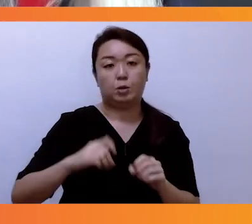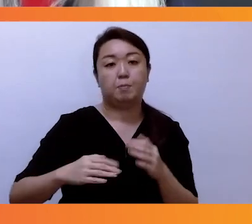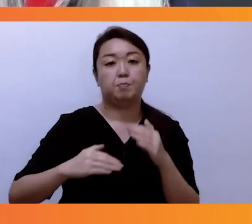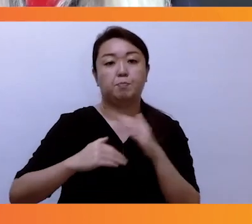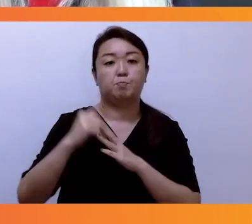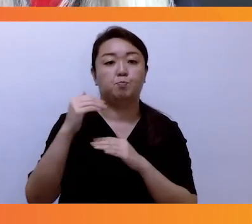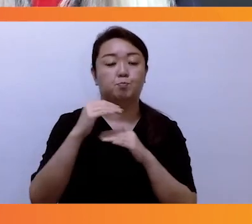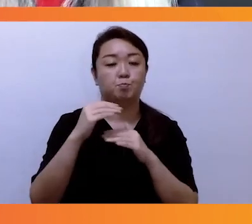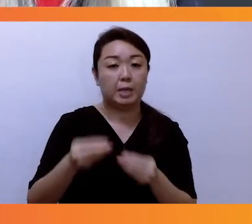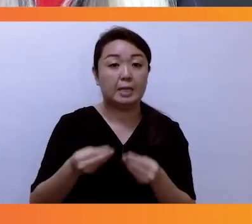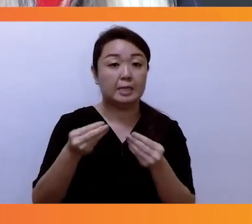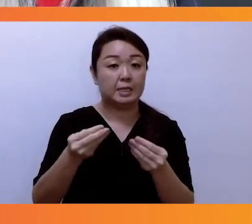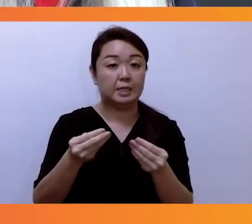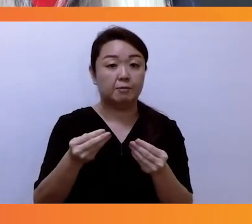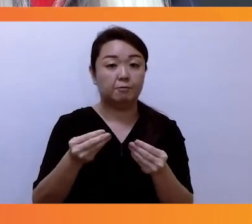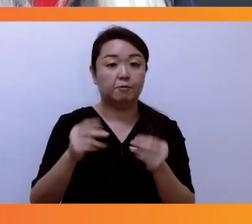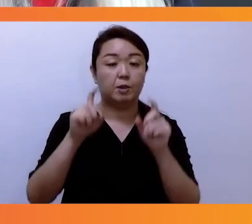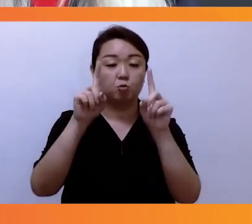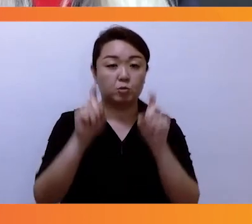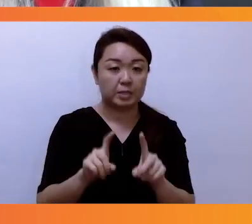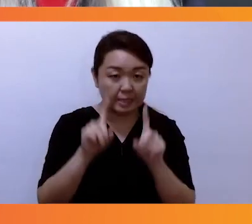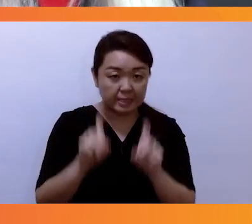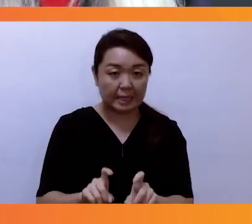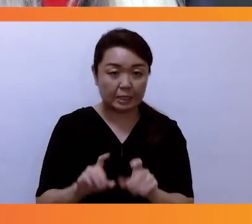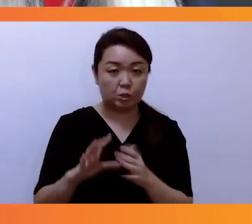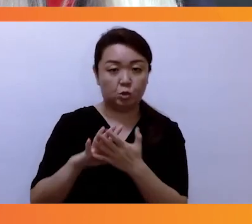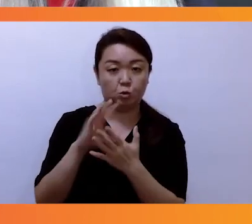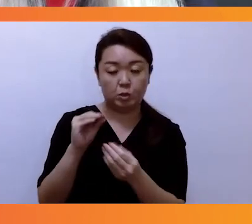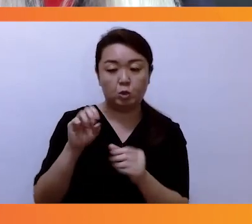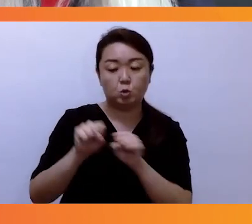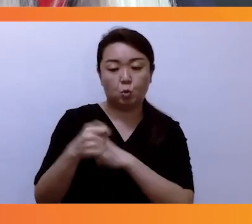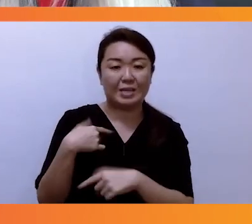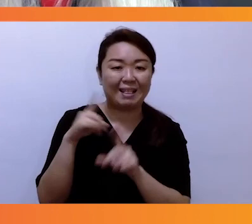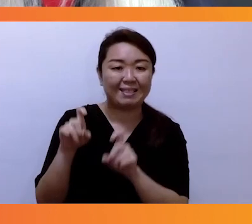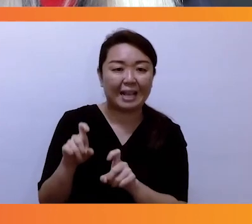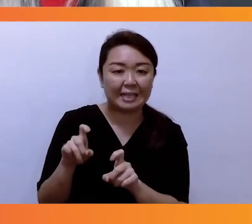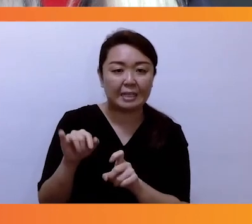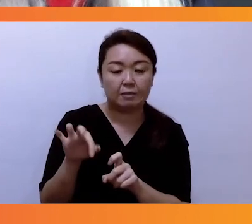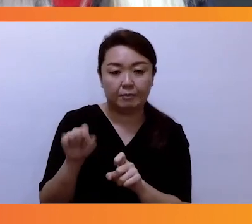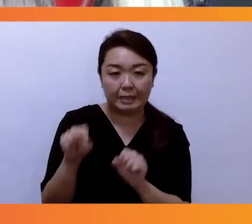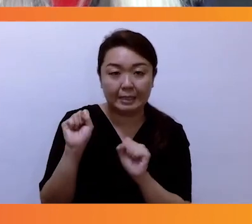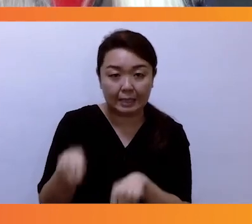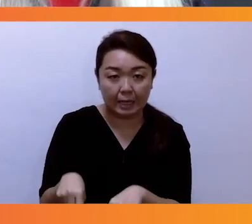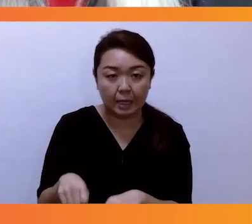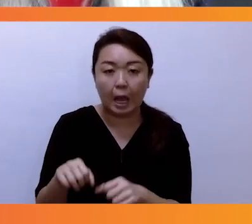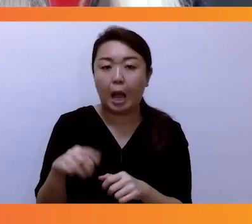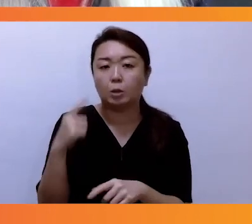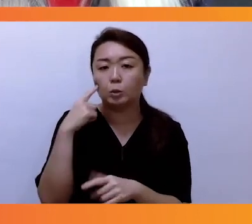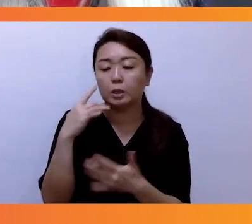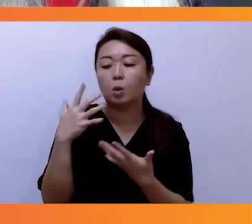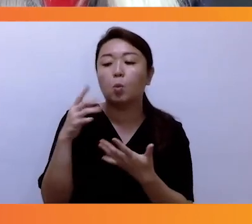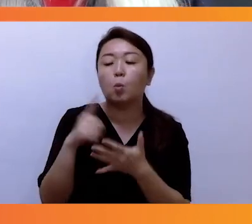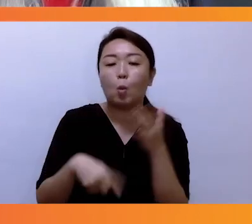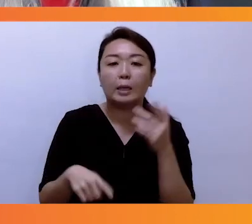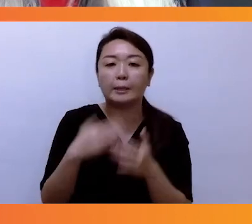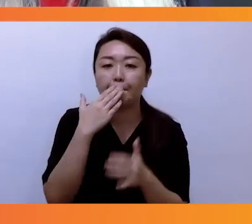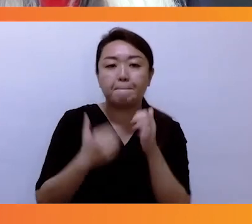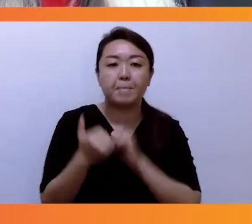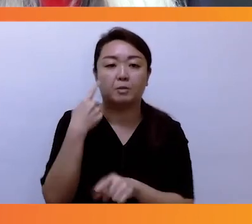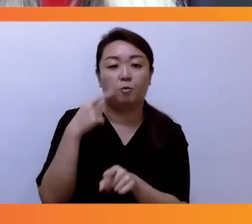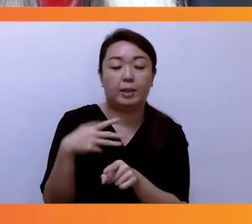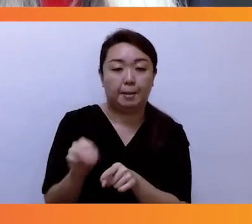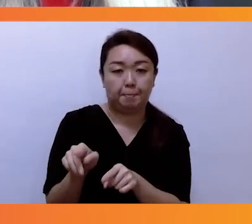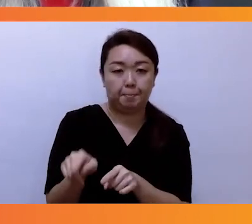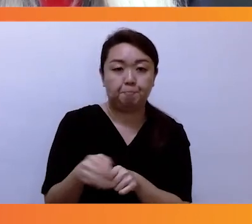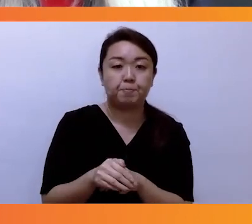and we need to provide experimentation, unstructured learning, so that we can experiment and figure out for that particular person what's